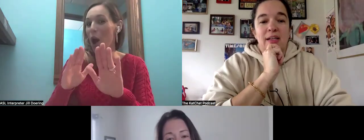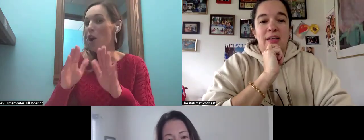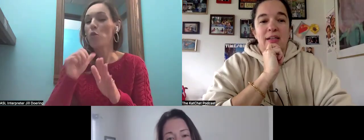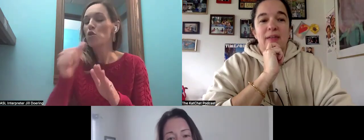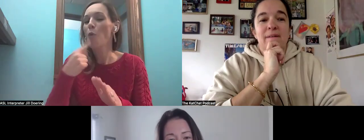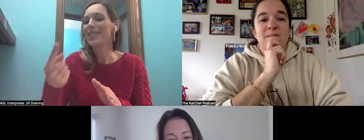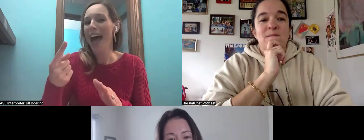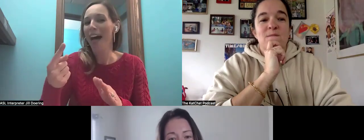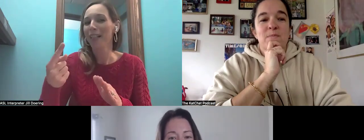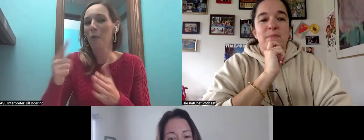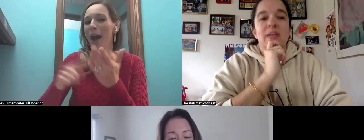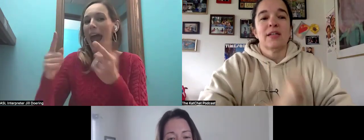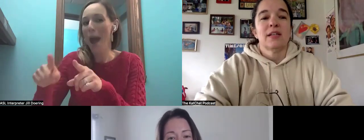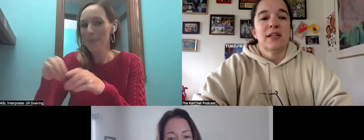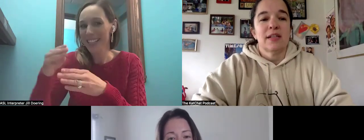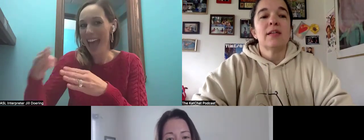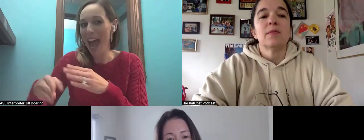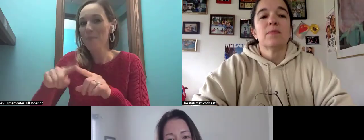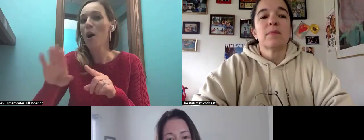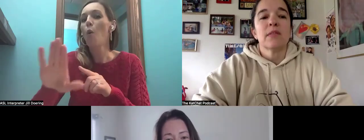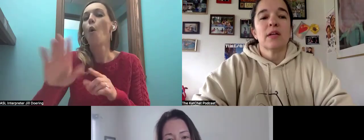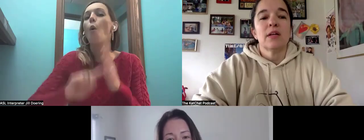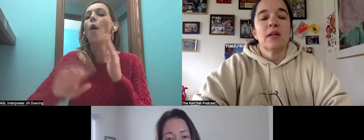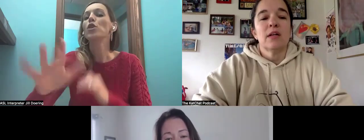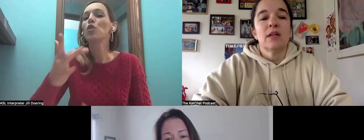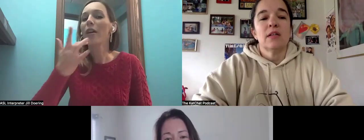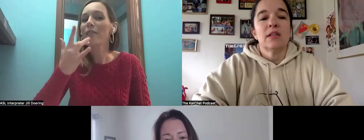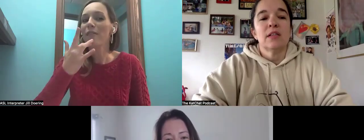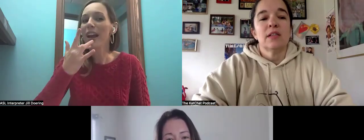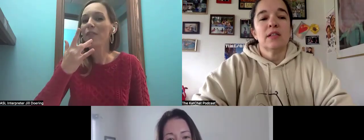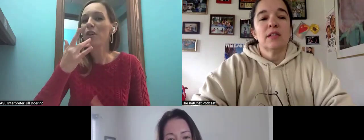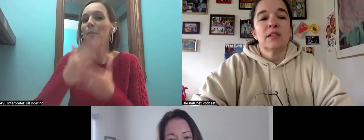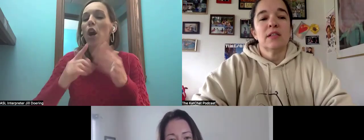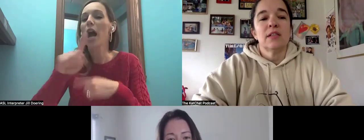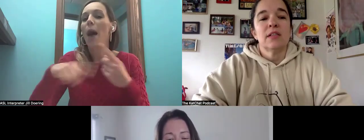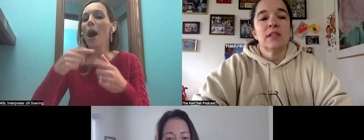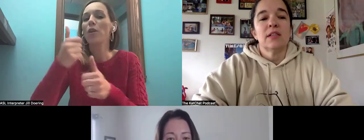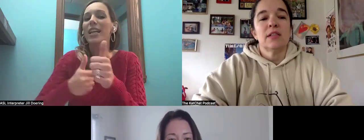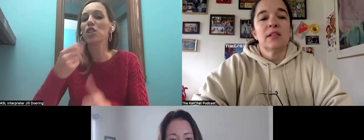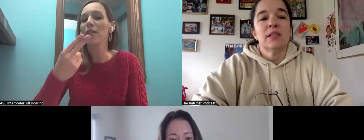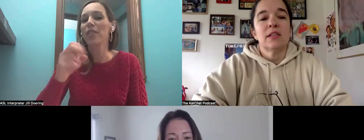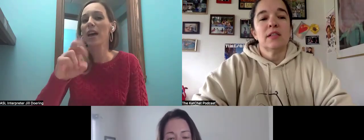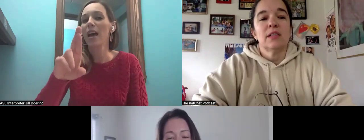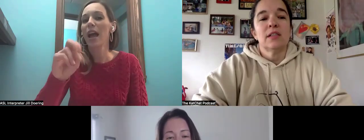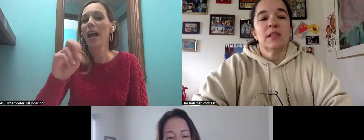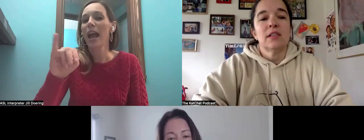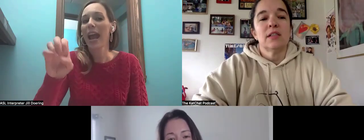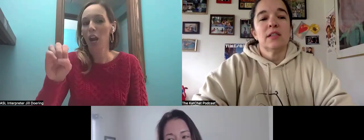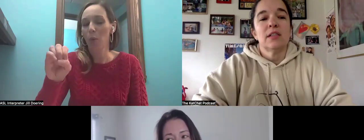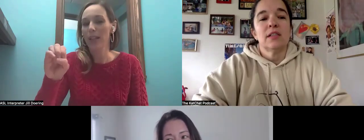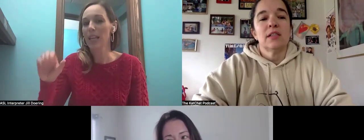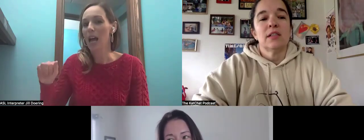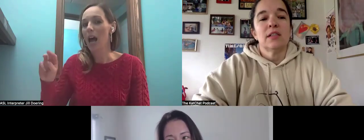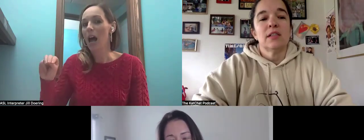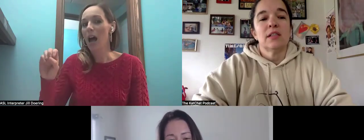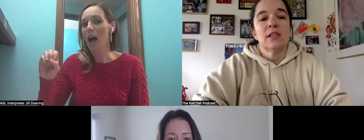the obviously the endings, what was your favorite part about each of my heroines, Amelia and Ben's story,